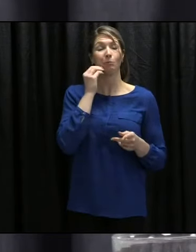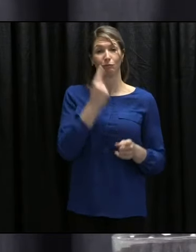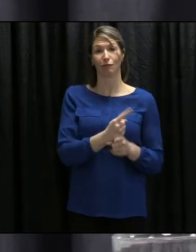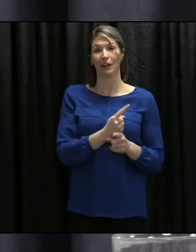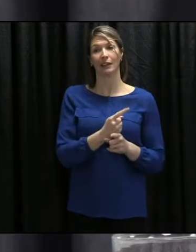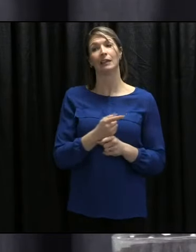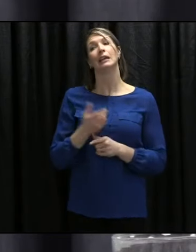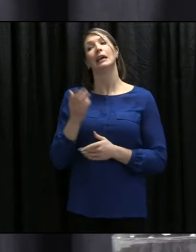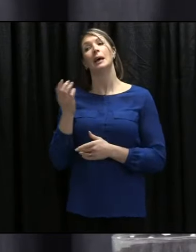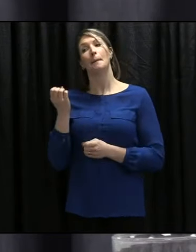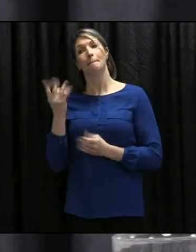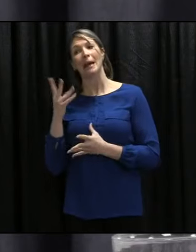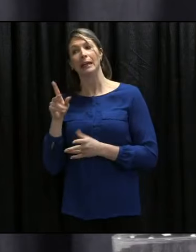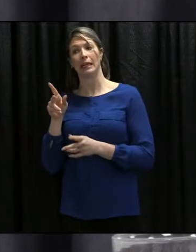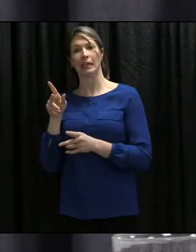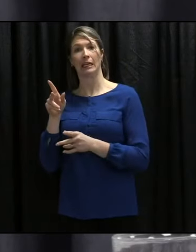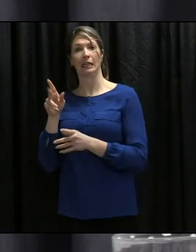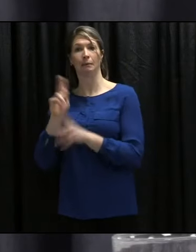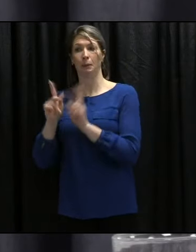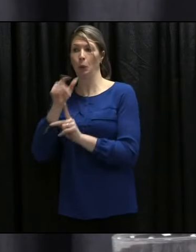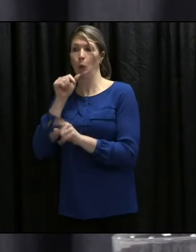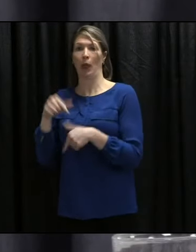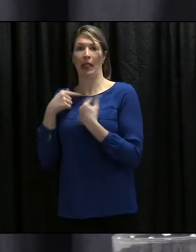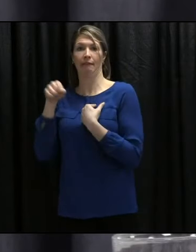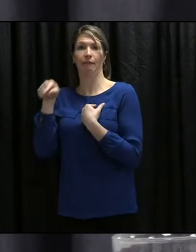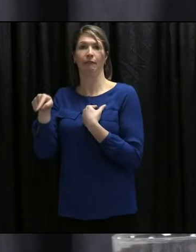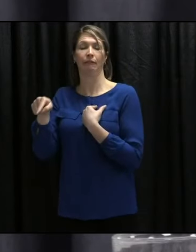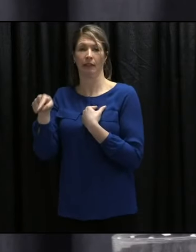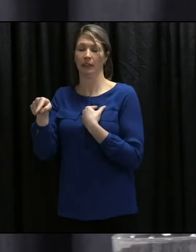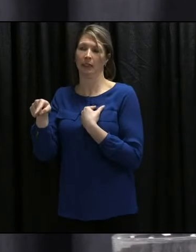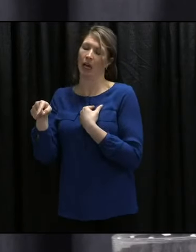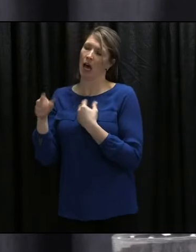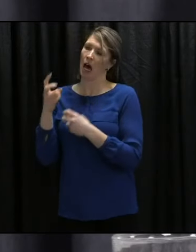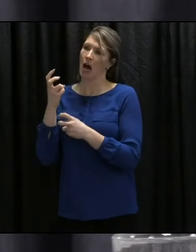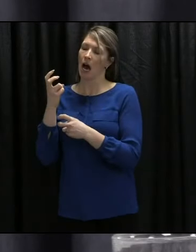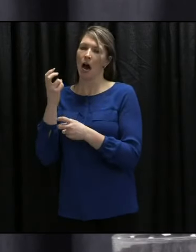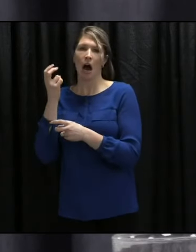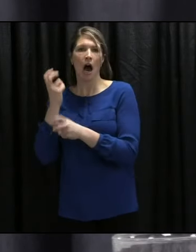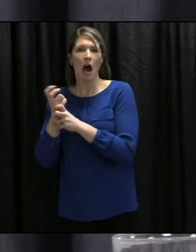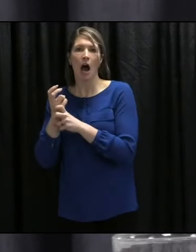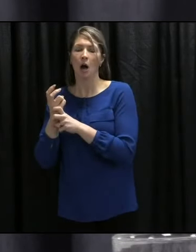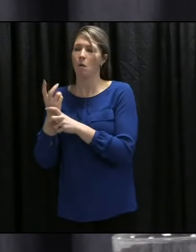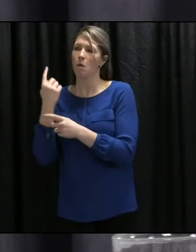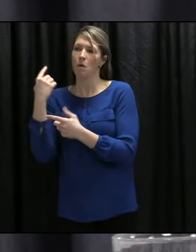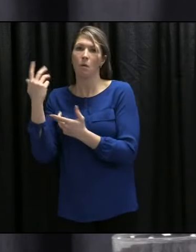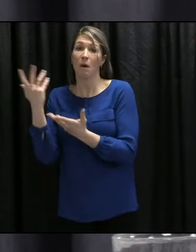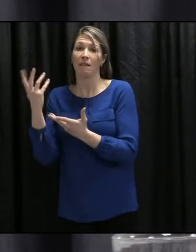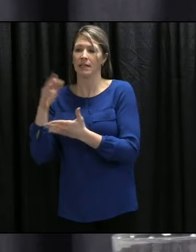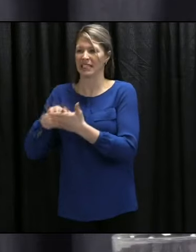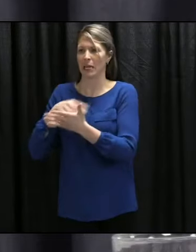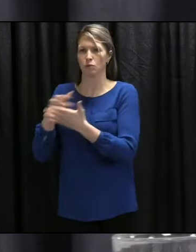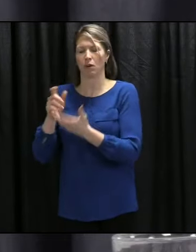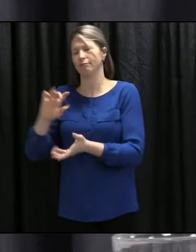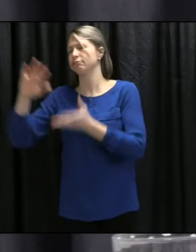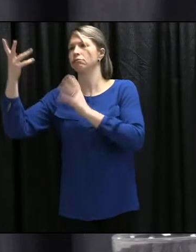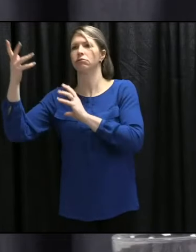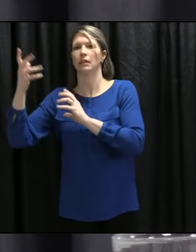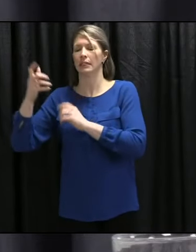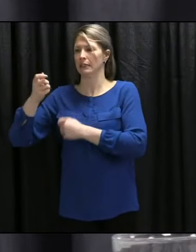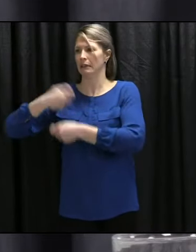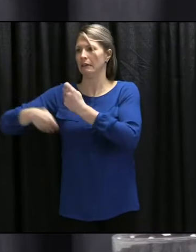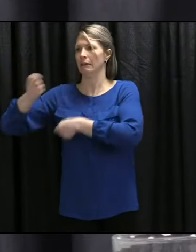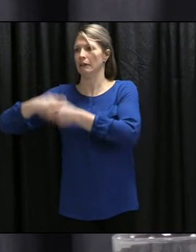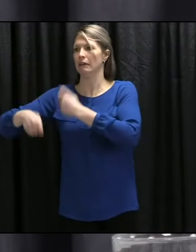deal of difficulty with the concept of physical distancing and some of the public health measures that the general public might find